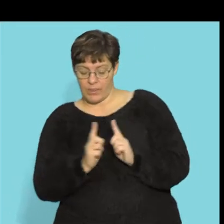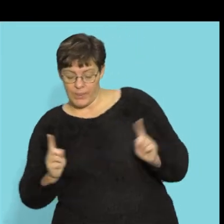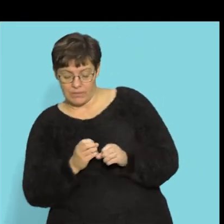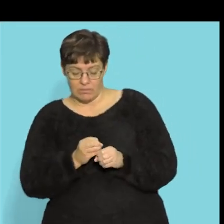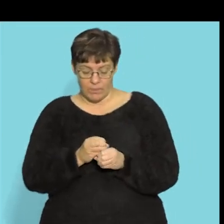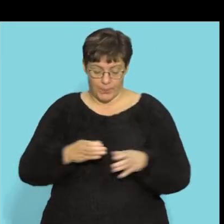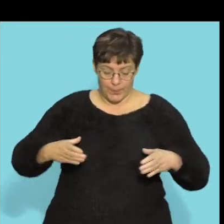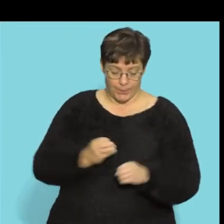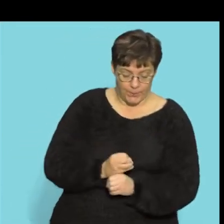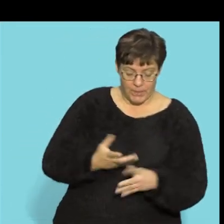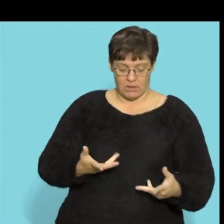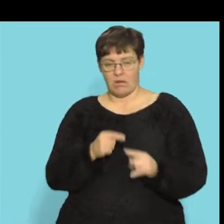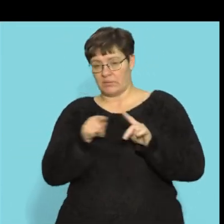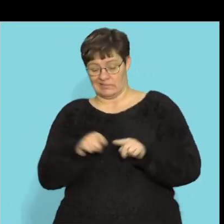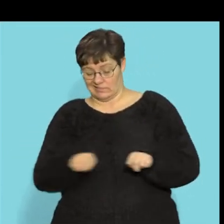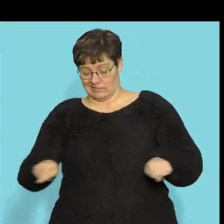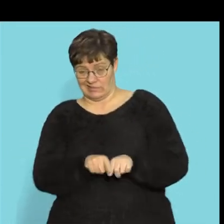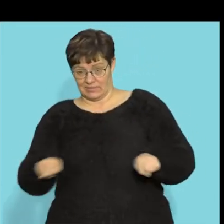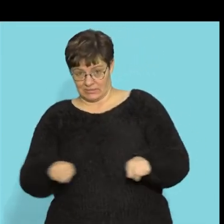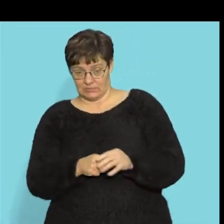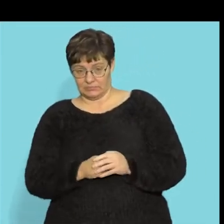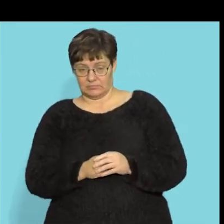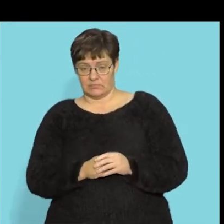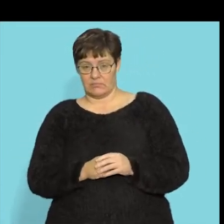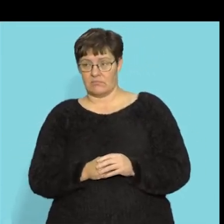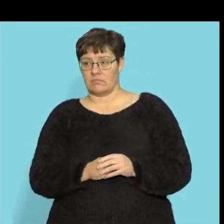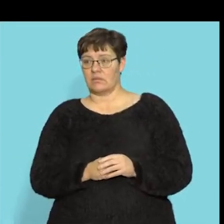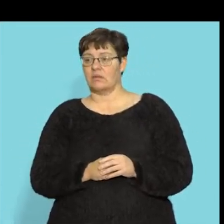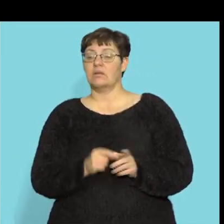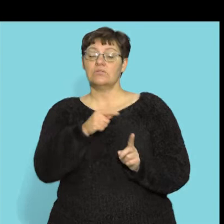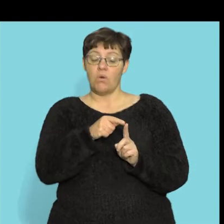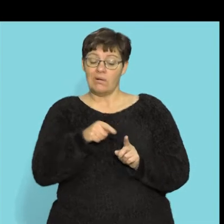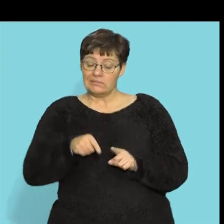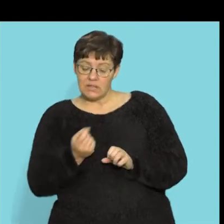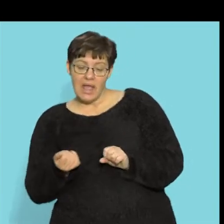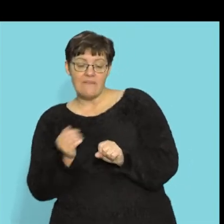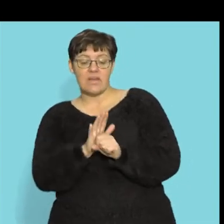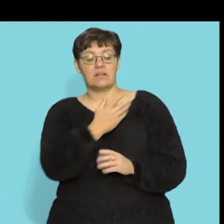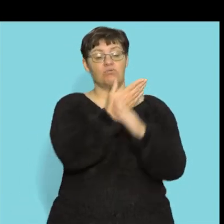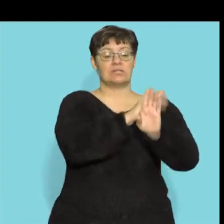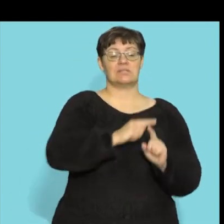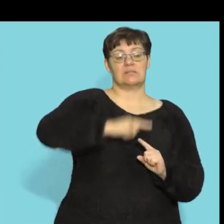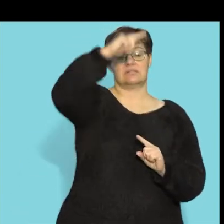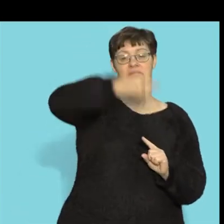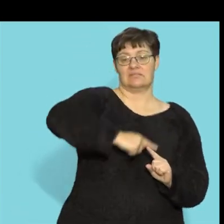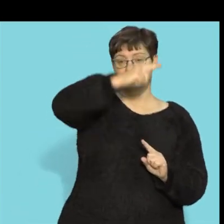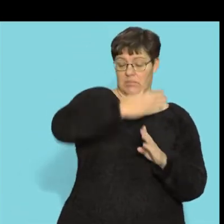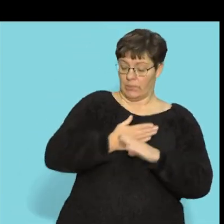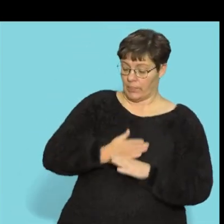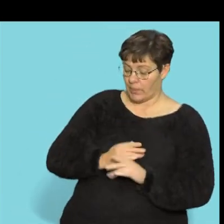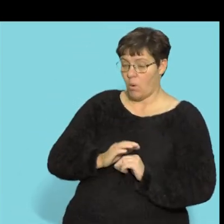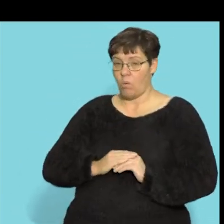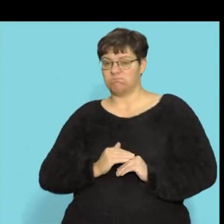Now, we are asking ourselves, for argument's sake, if we change length, how is it going to affect, let's say, resistance?